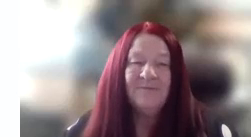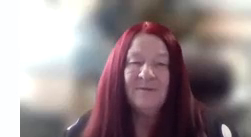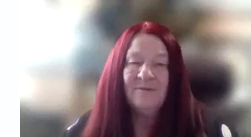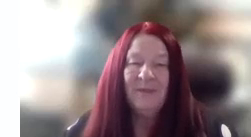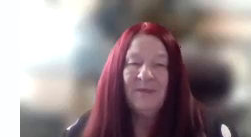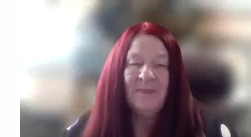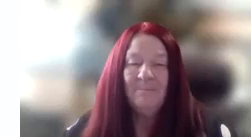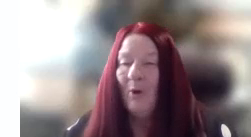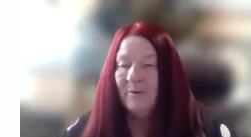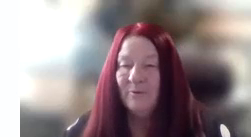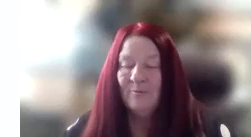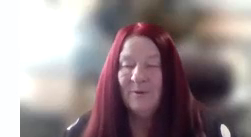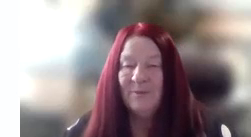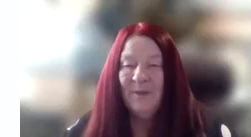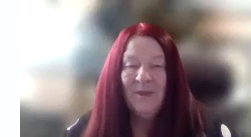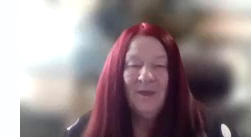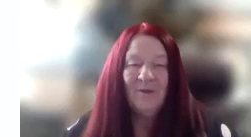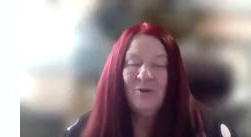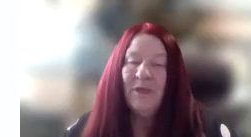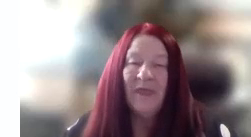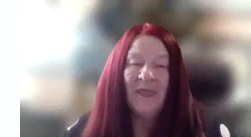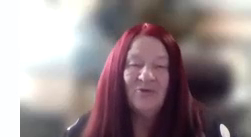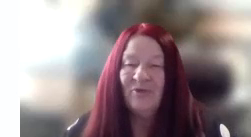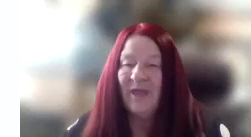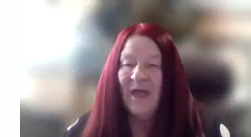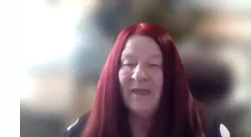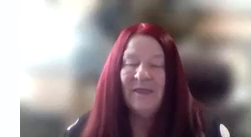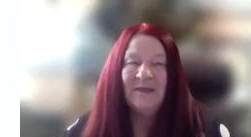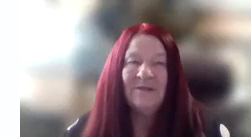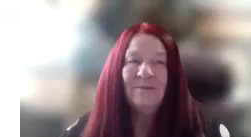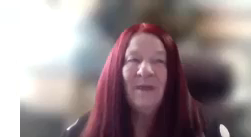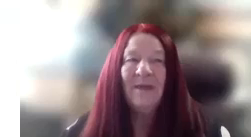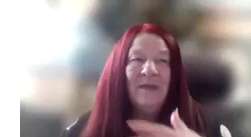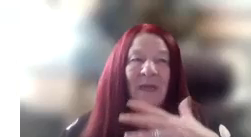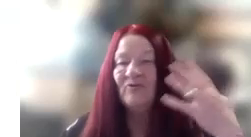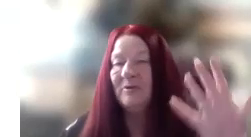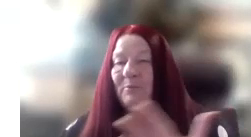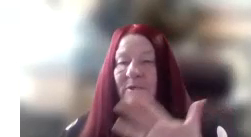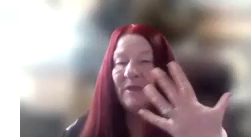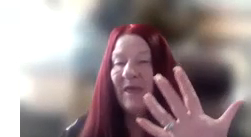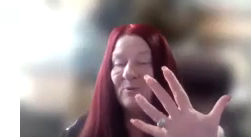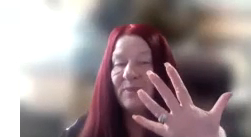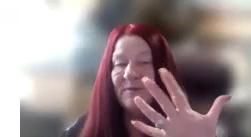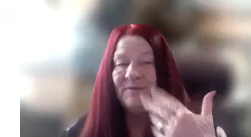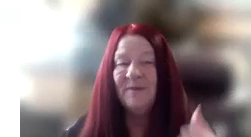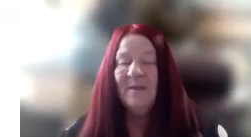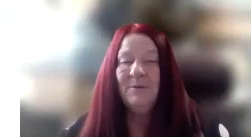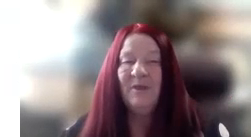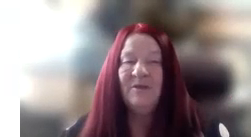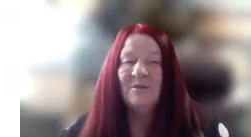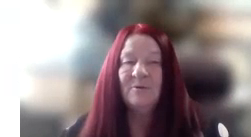the blessing to be the partner with UK HDI in actually putting together